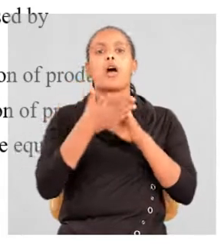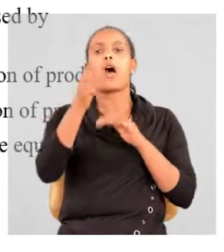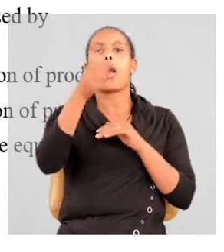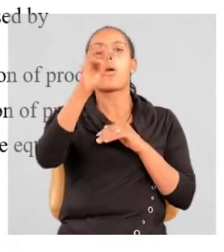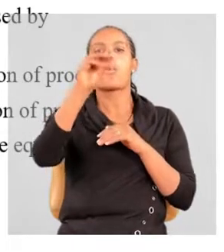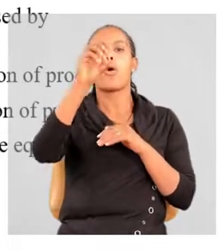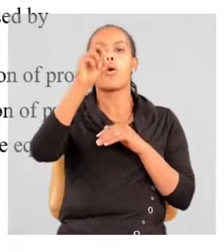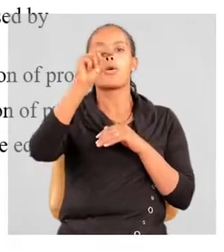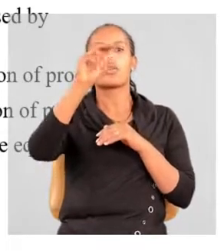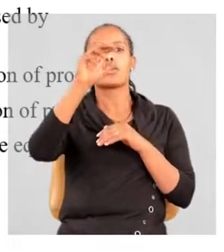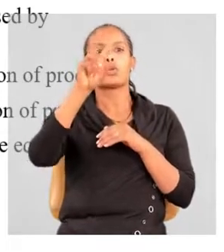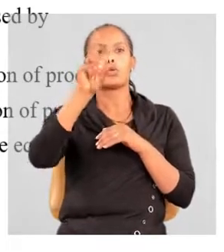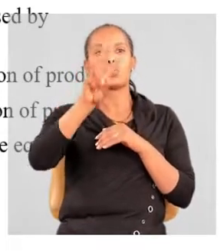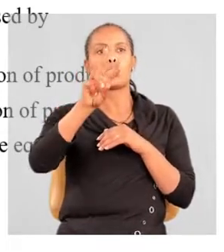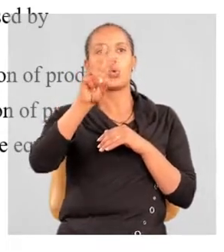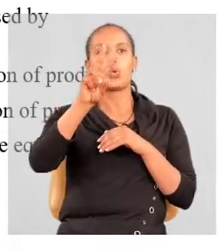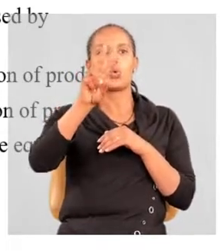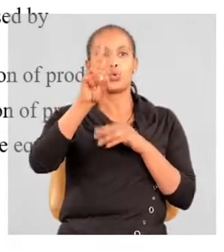ammonia,